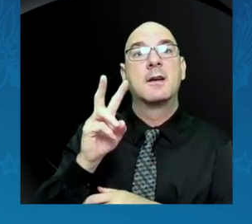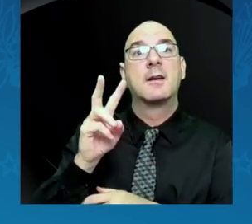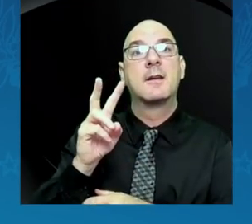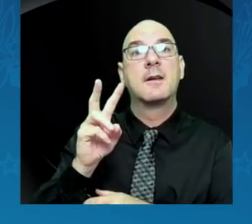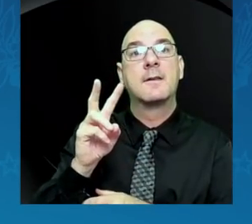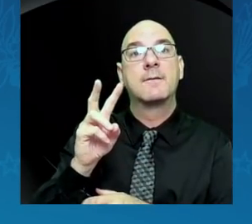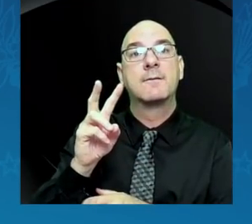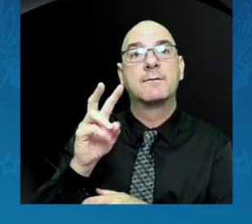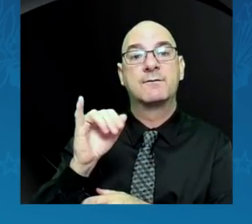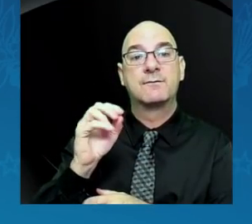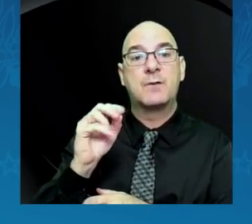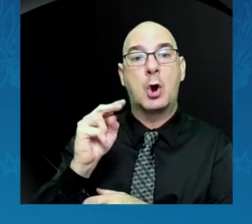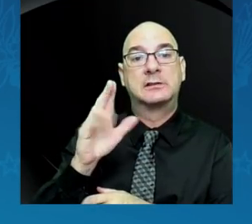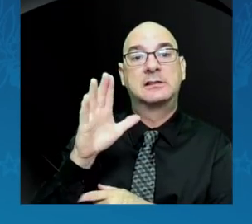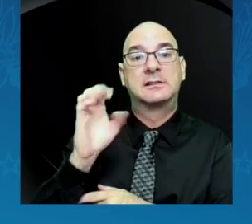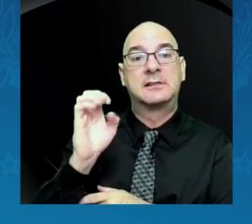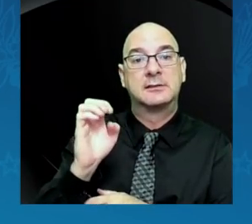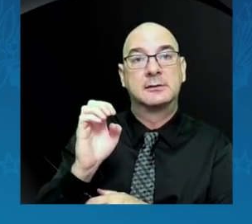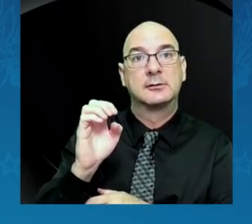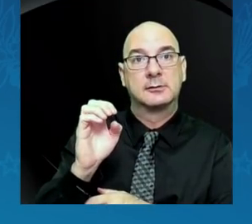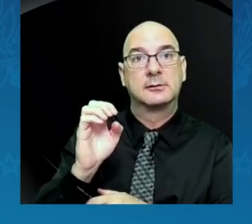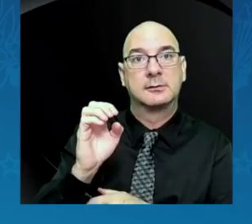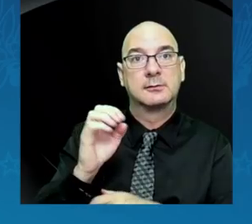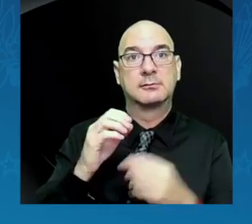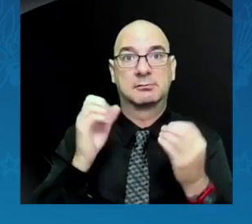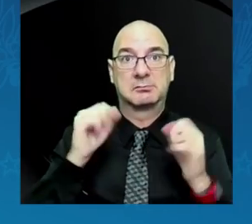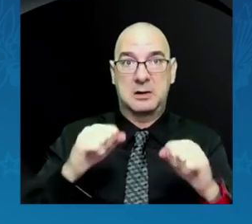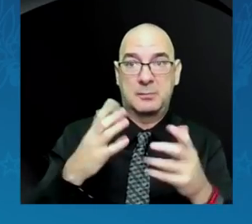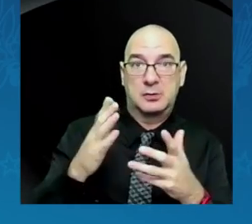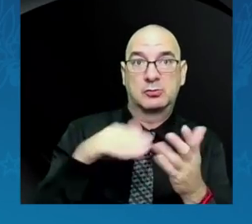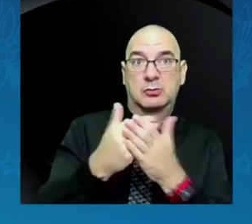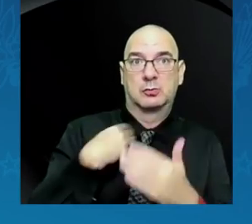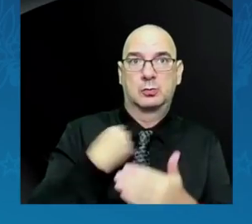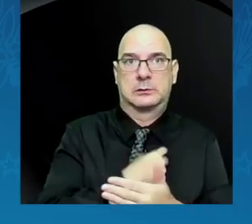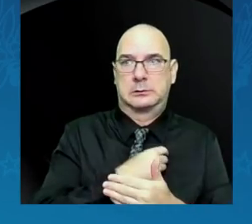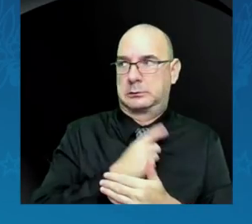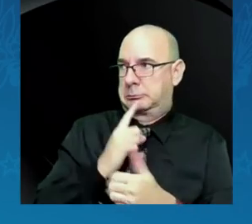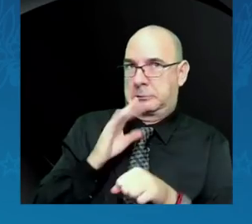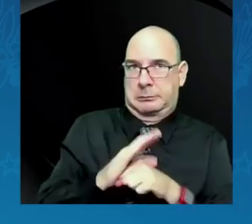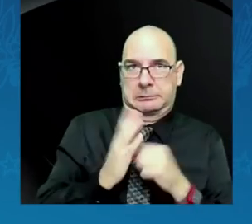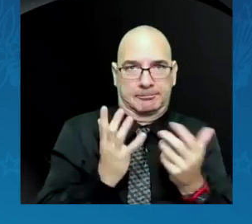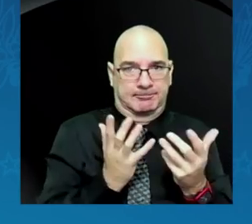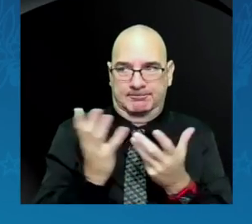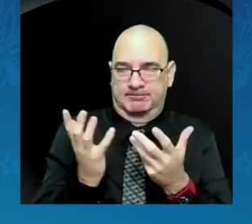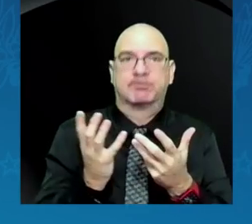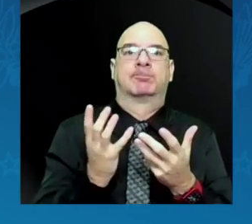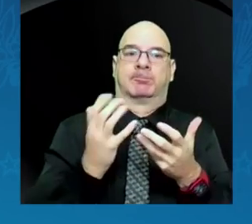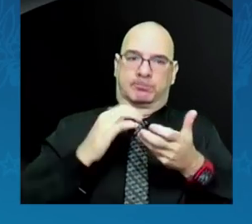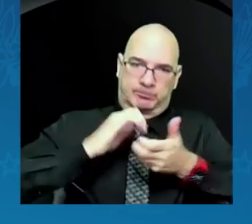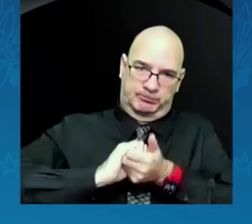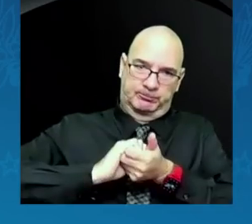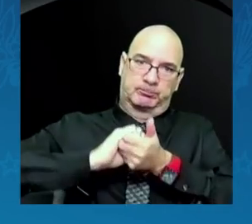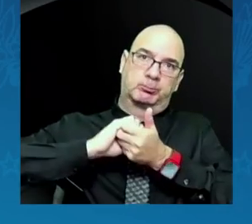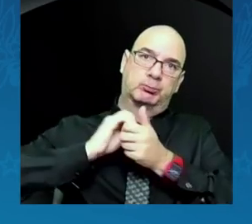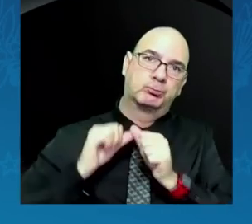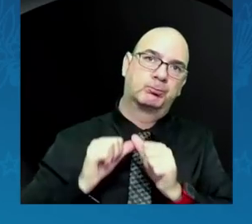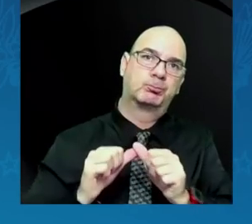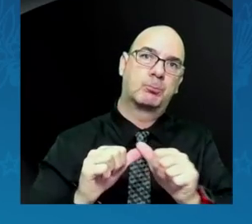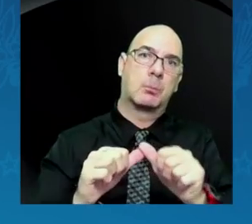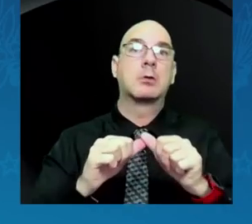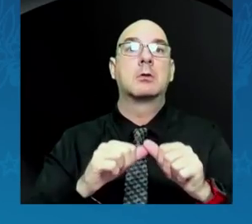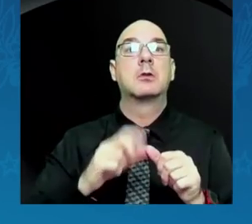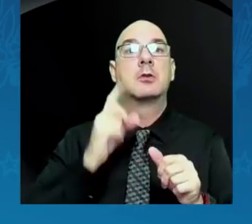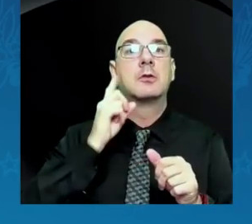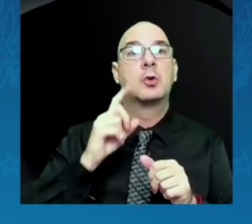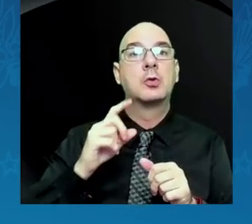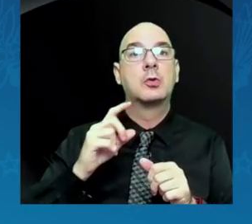not, our mutual commitment to work with each other on counterterrorism. As you know, at the Paris Peace Forum